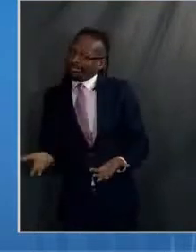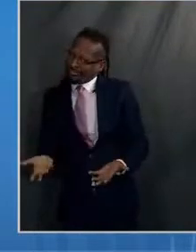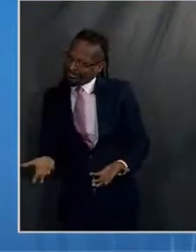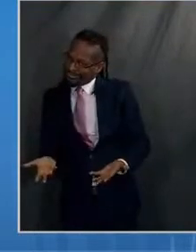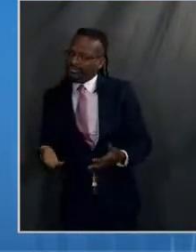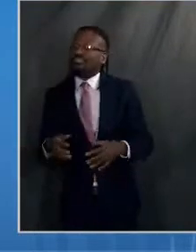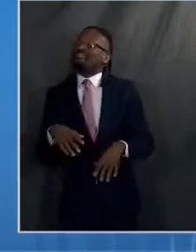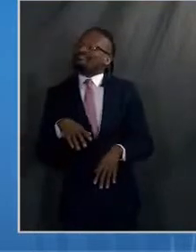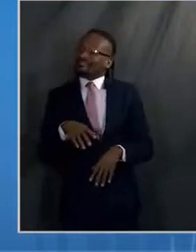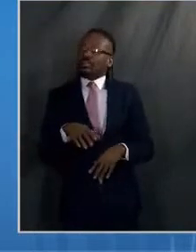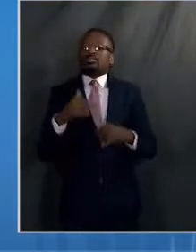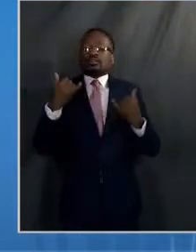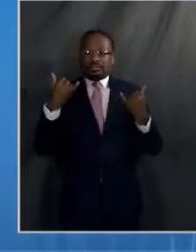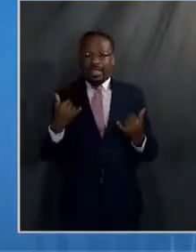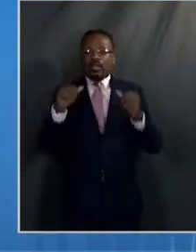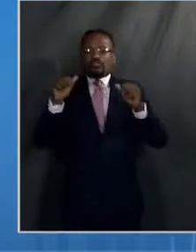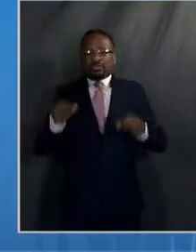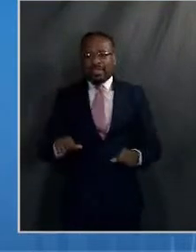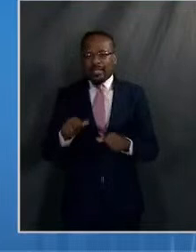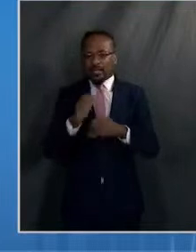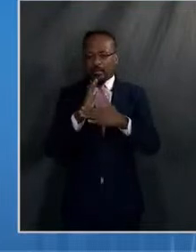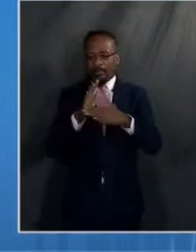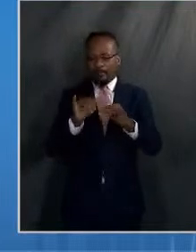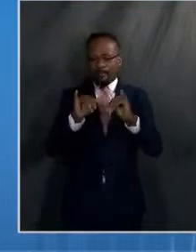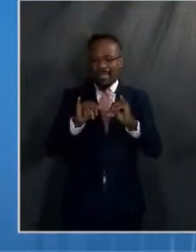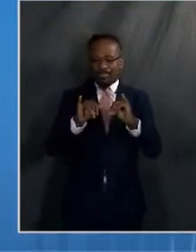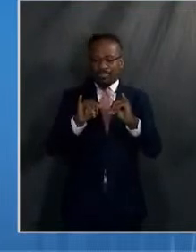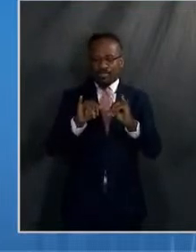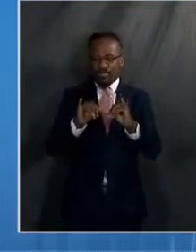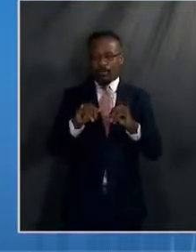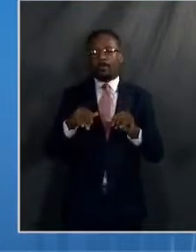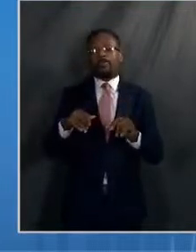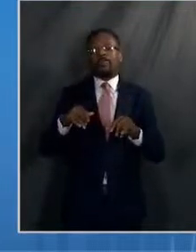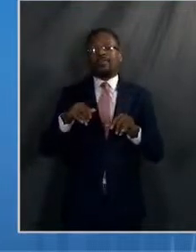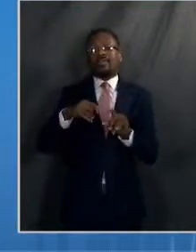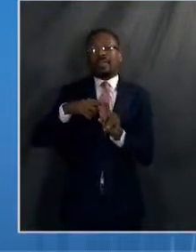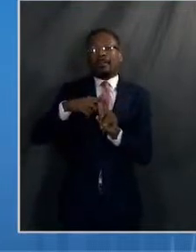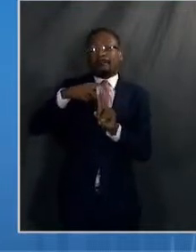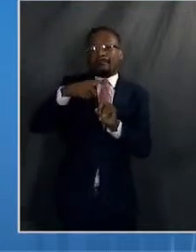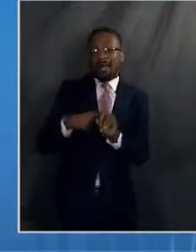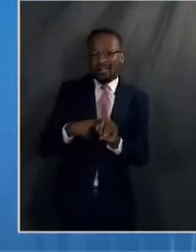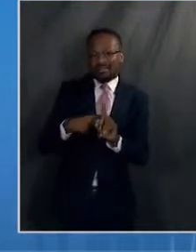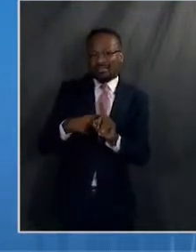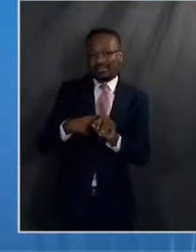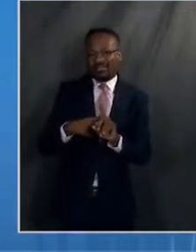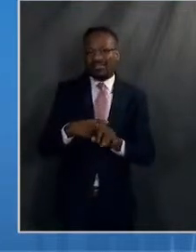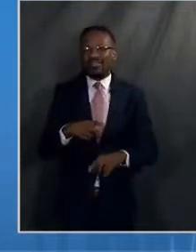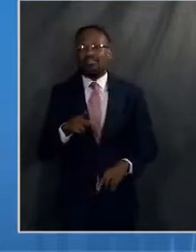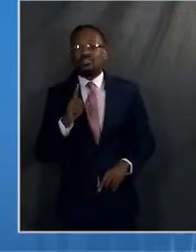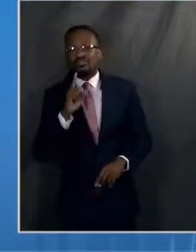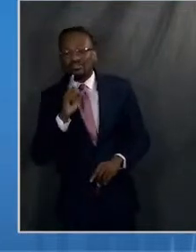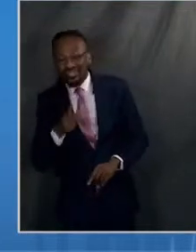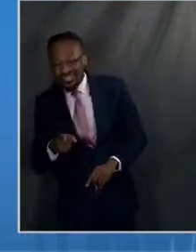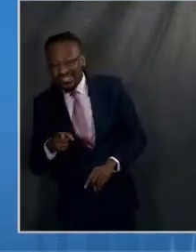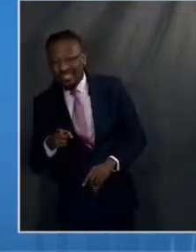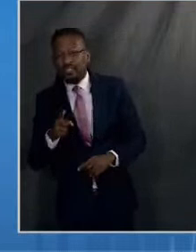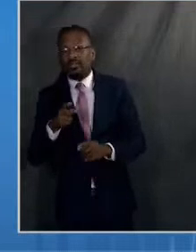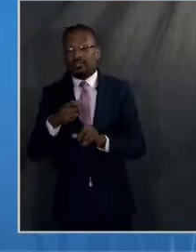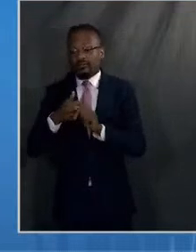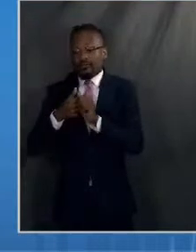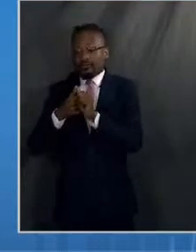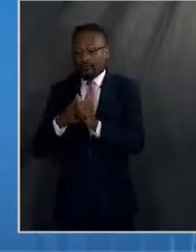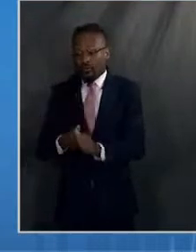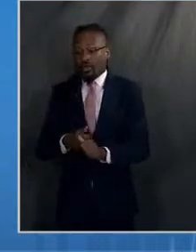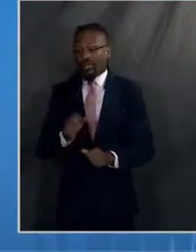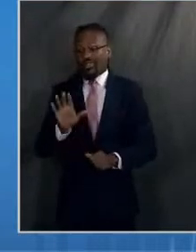be measured in months with, according to their own data, that is actually a favorable